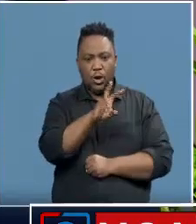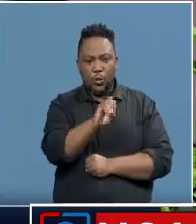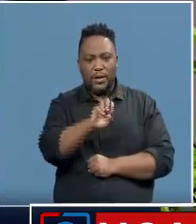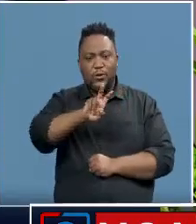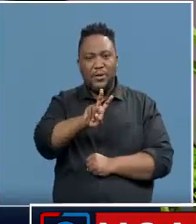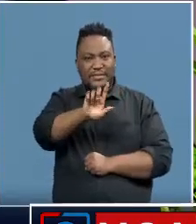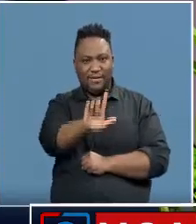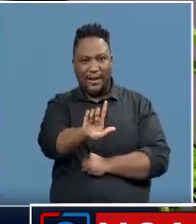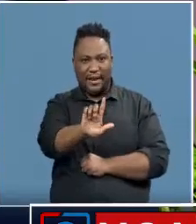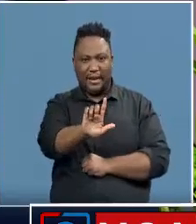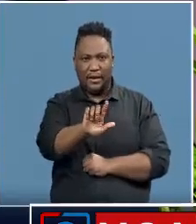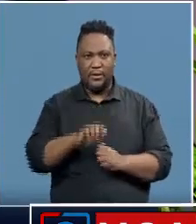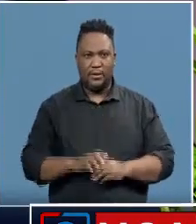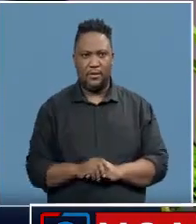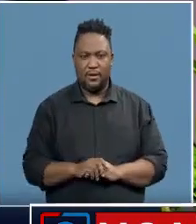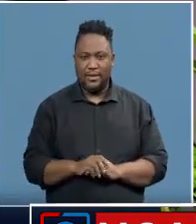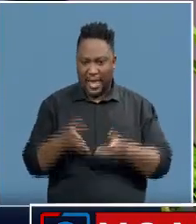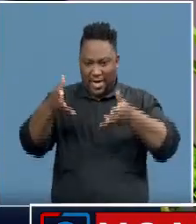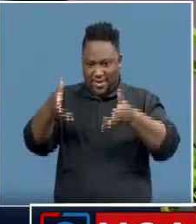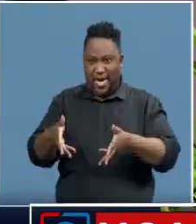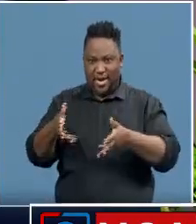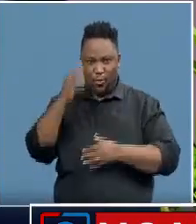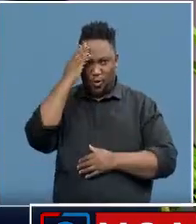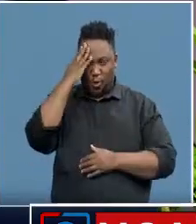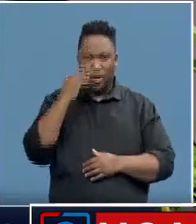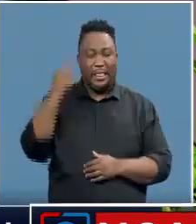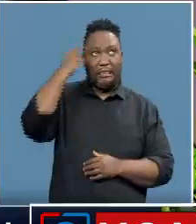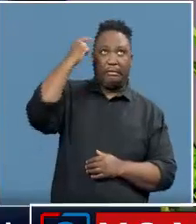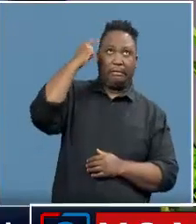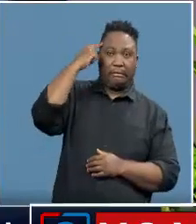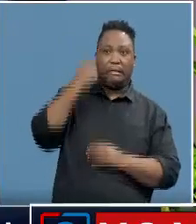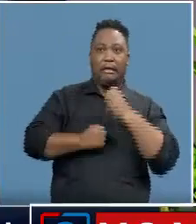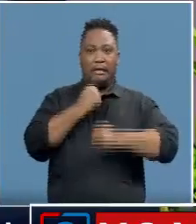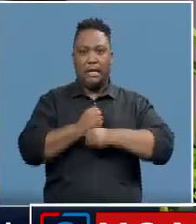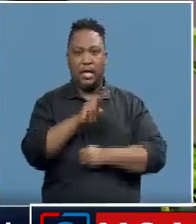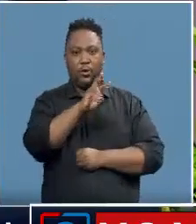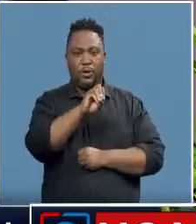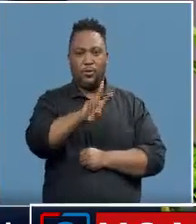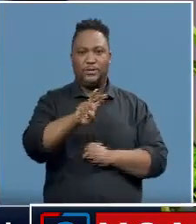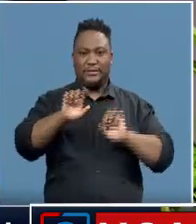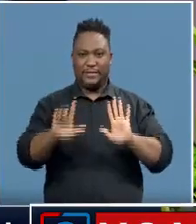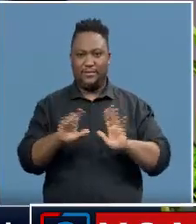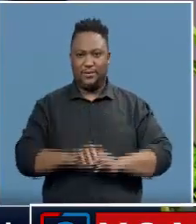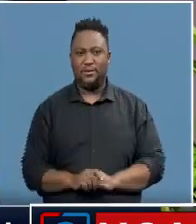2027. Balapha nje baqashile sebecinga ngo 2027.